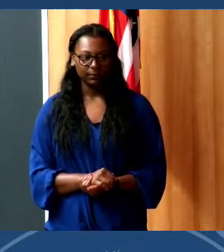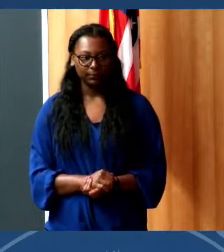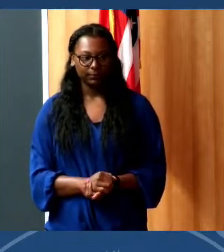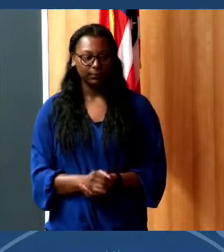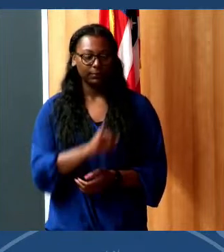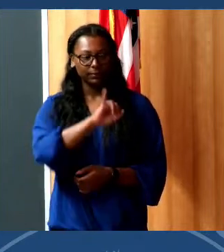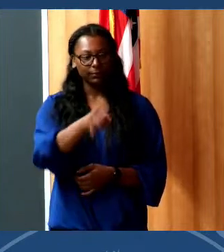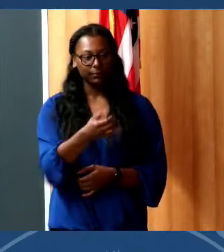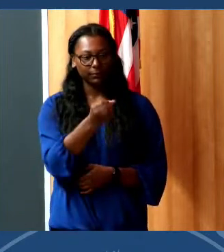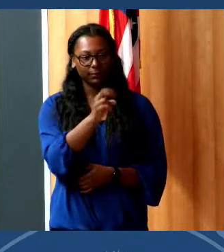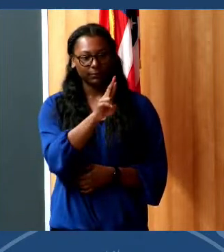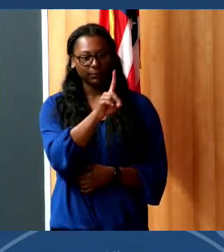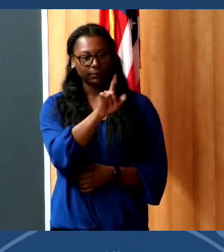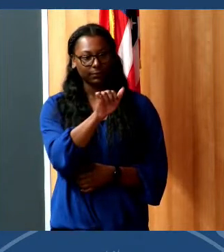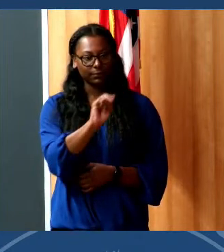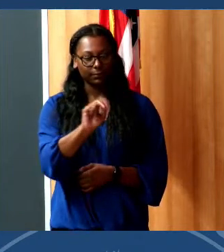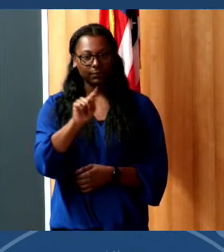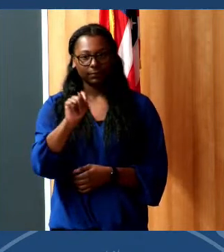Jordan Tucker.